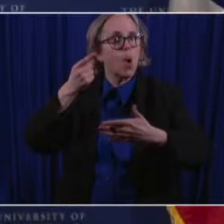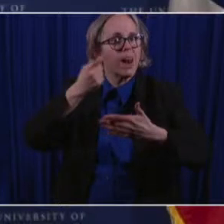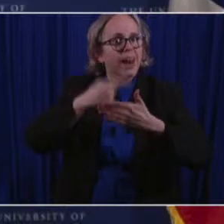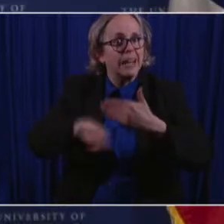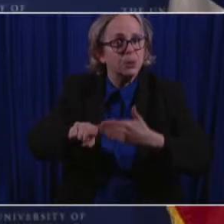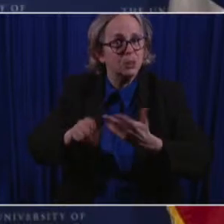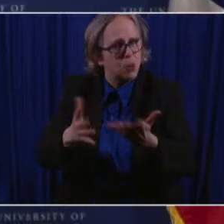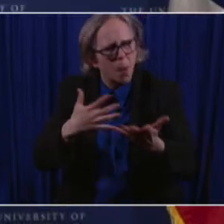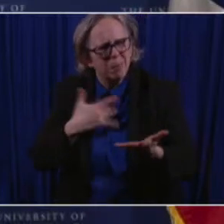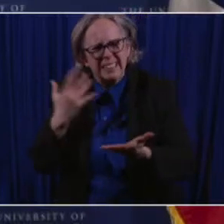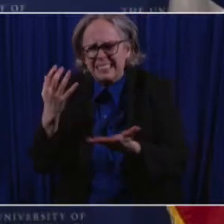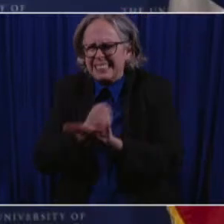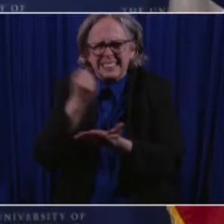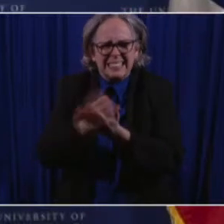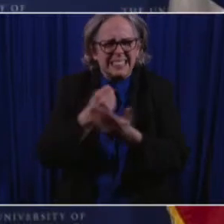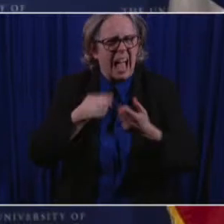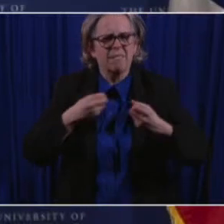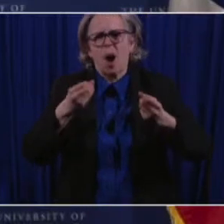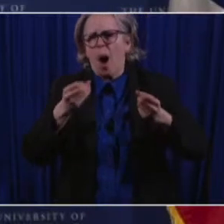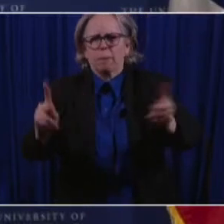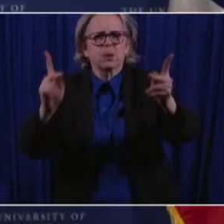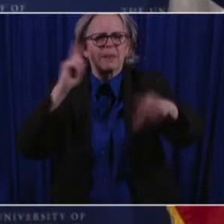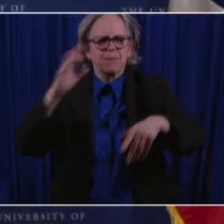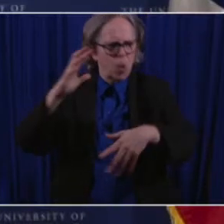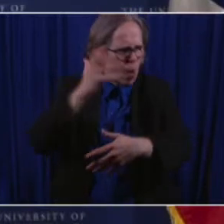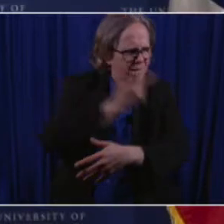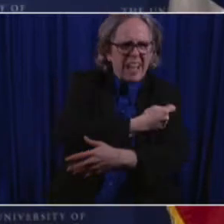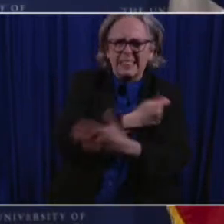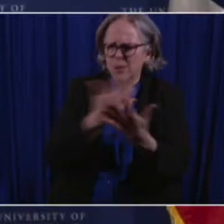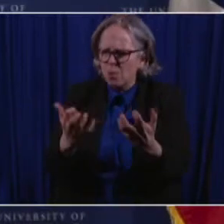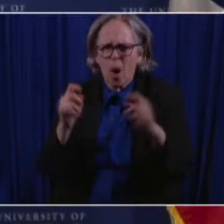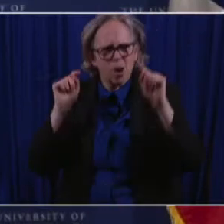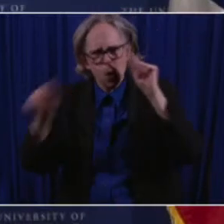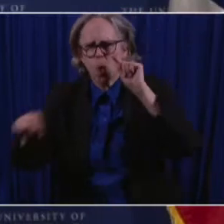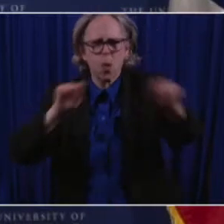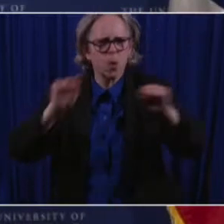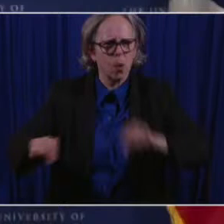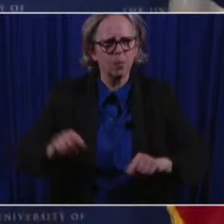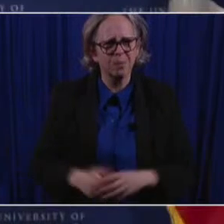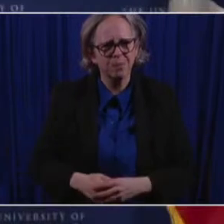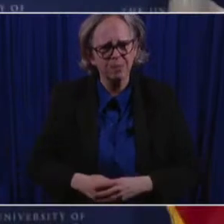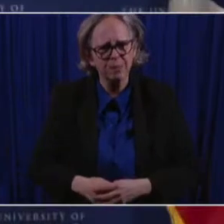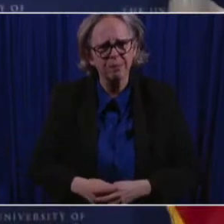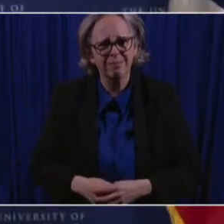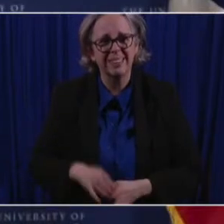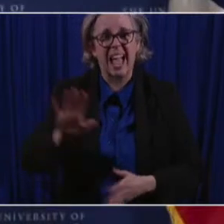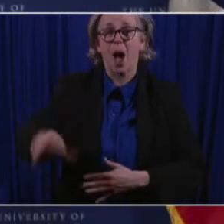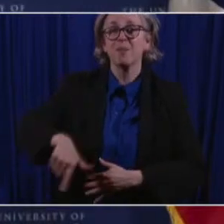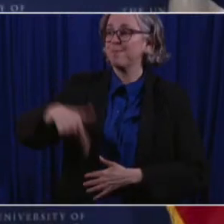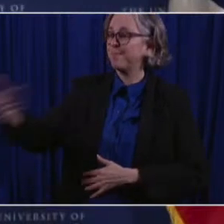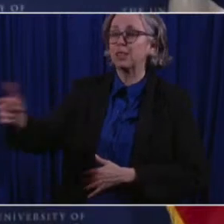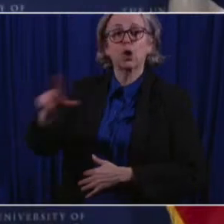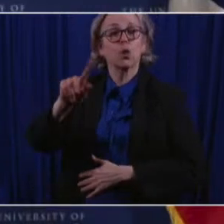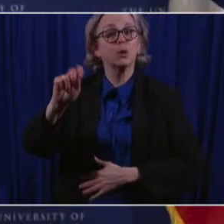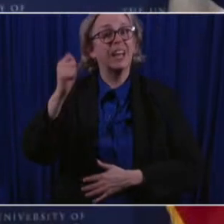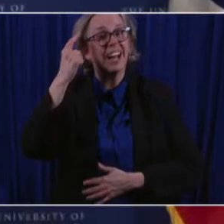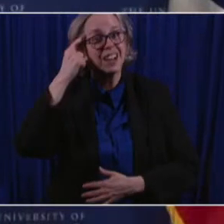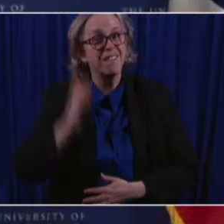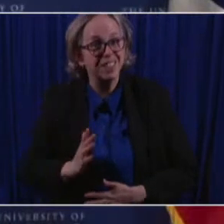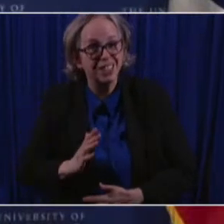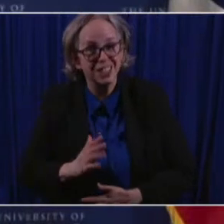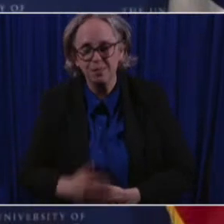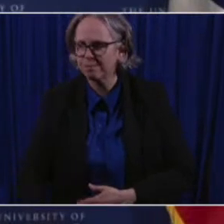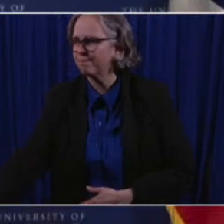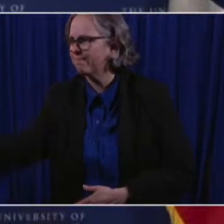opportunities for people to sign up. We'll go now to the Lieutenant Governor. John? Thank you, Governor.